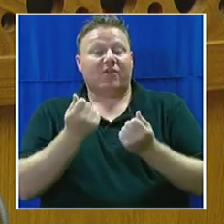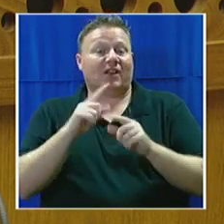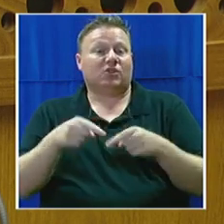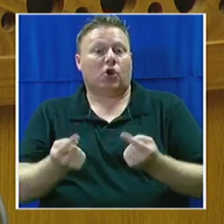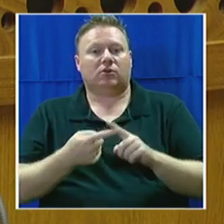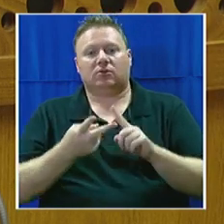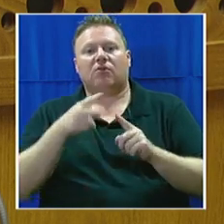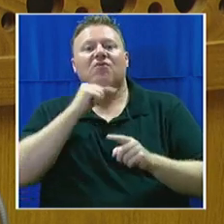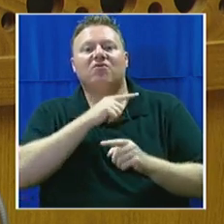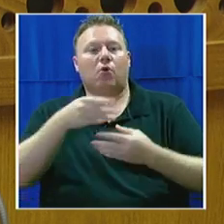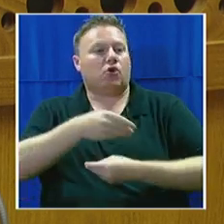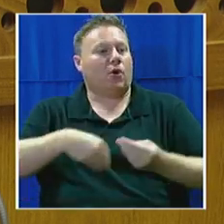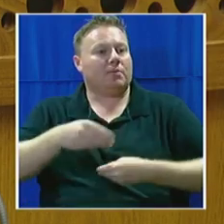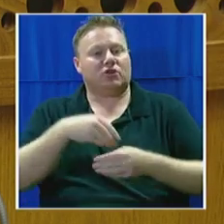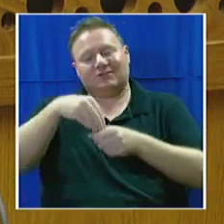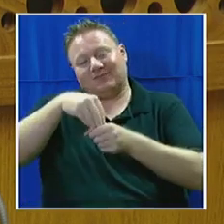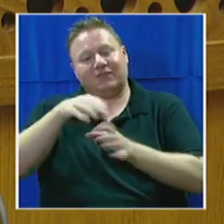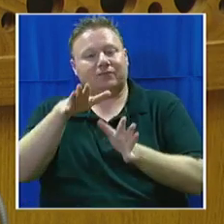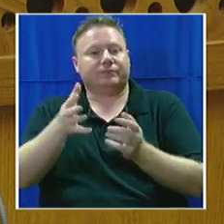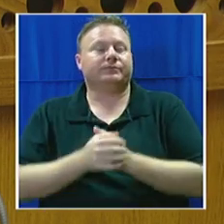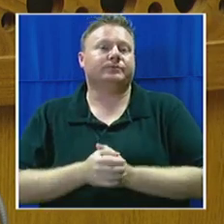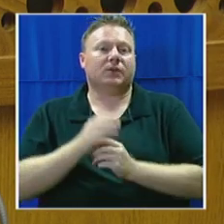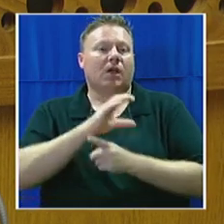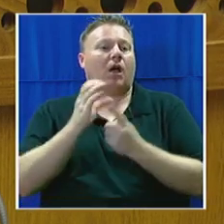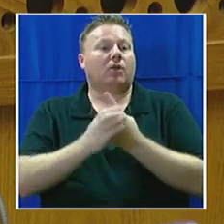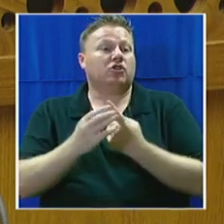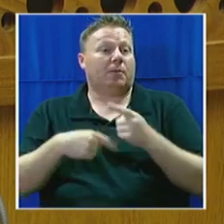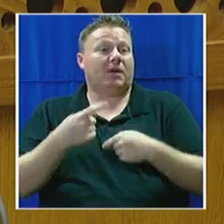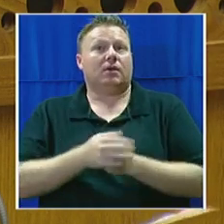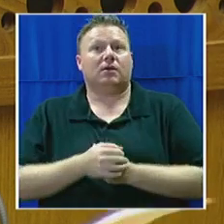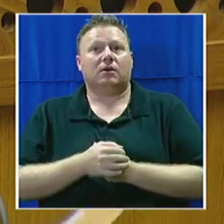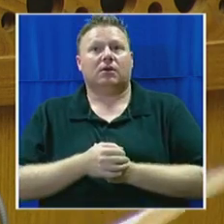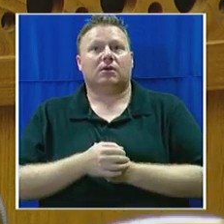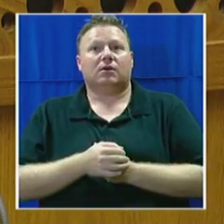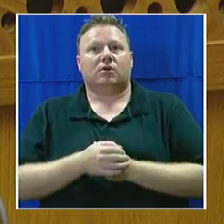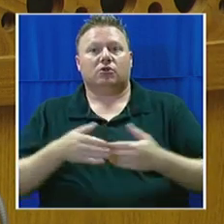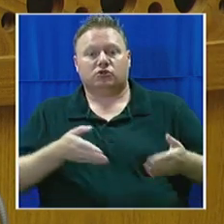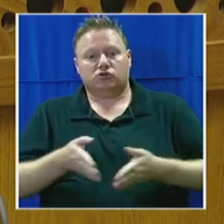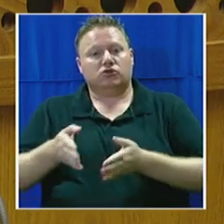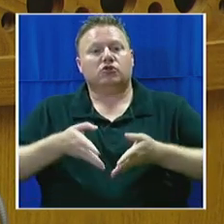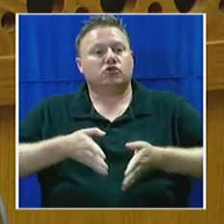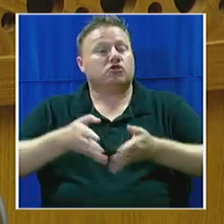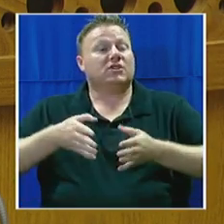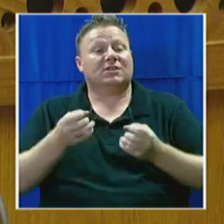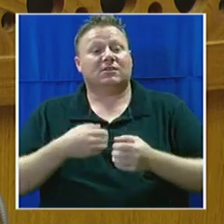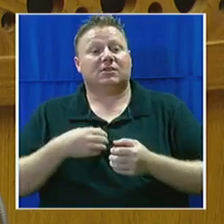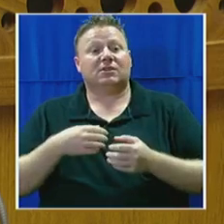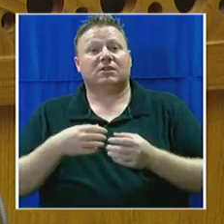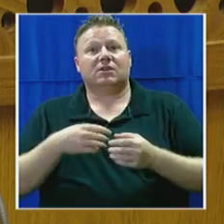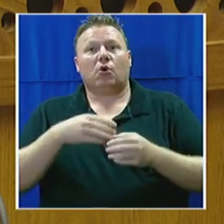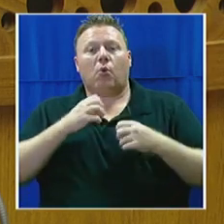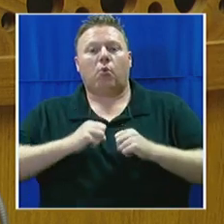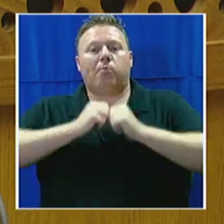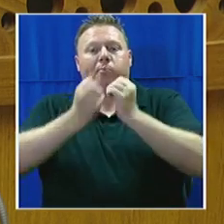Fraud and corruption has become institutionalized culture. Human waste is flowing on the streets in many towns and cities. Water